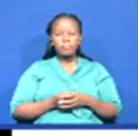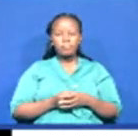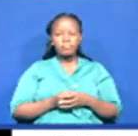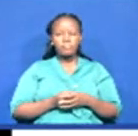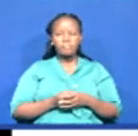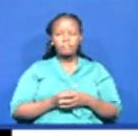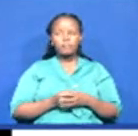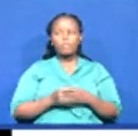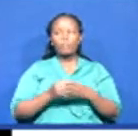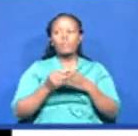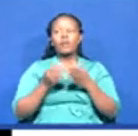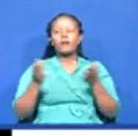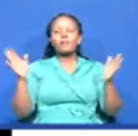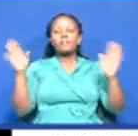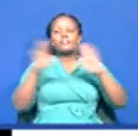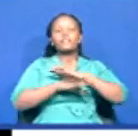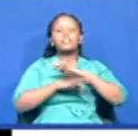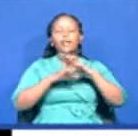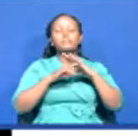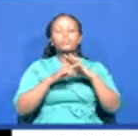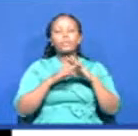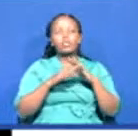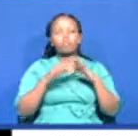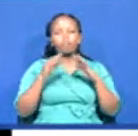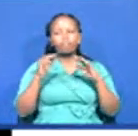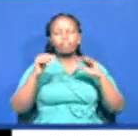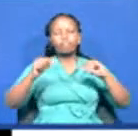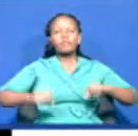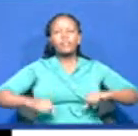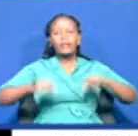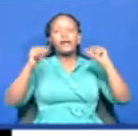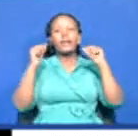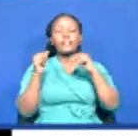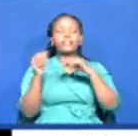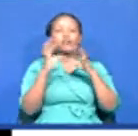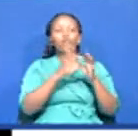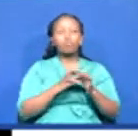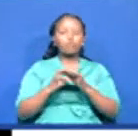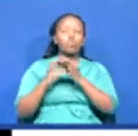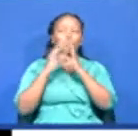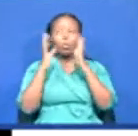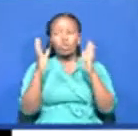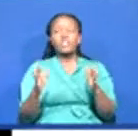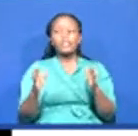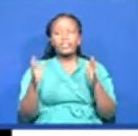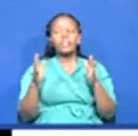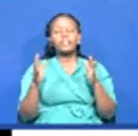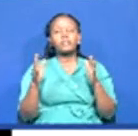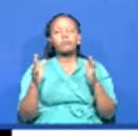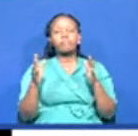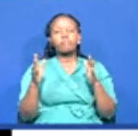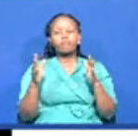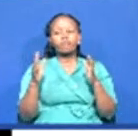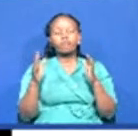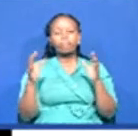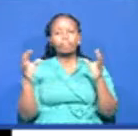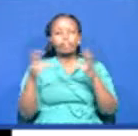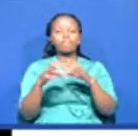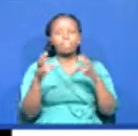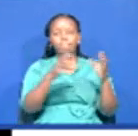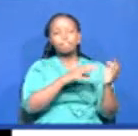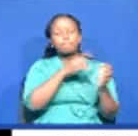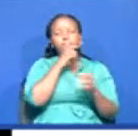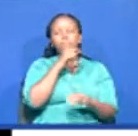The Deputy End of Public Service and Coordinator of Agency Enforcement, Mr.